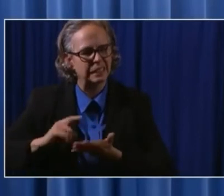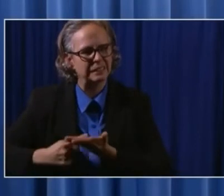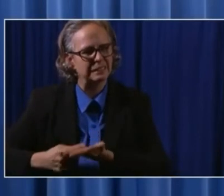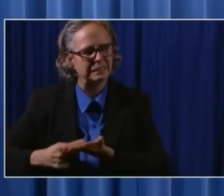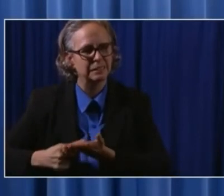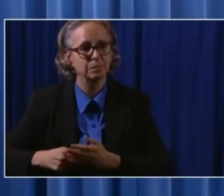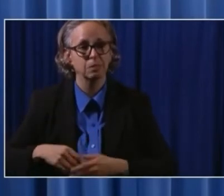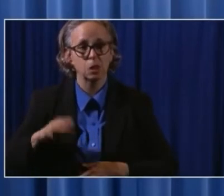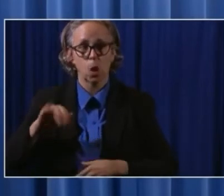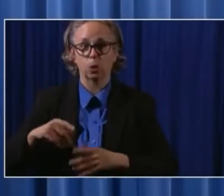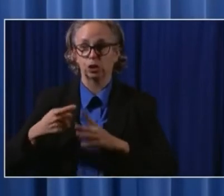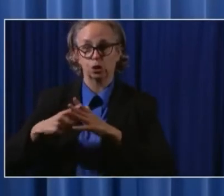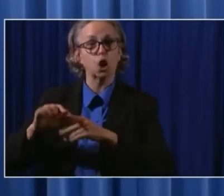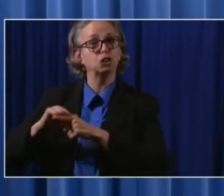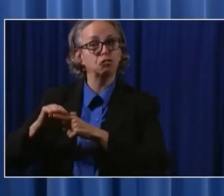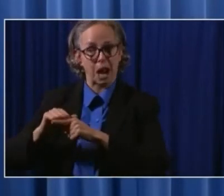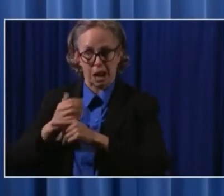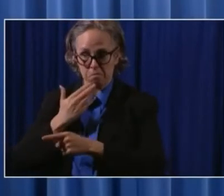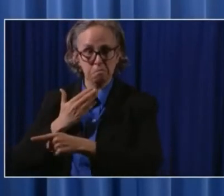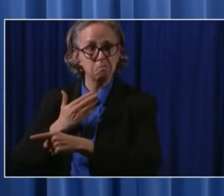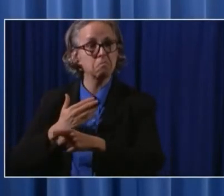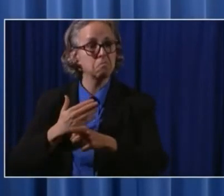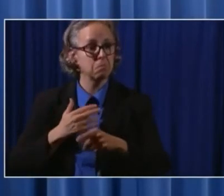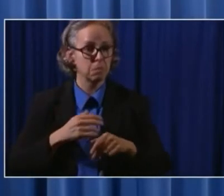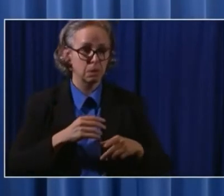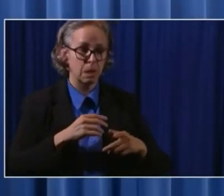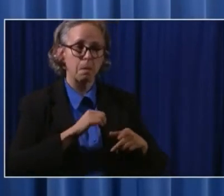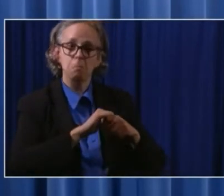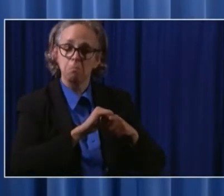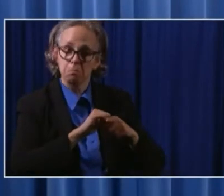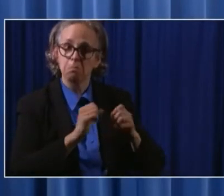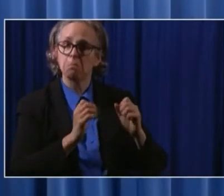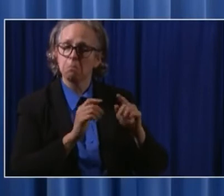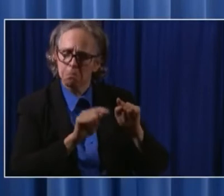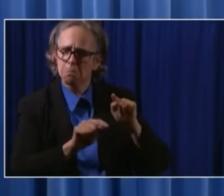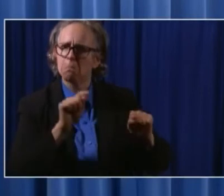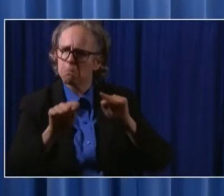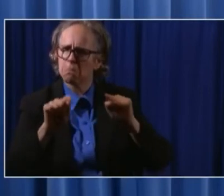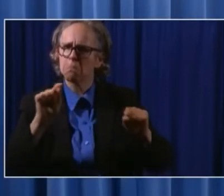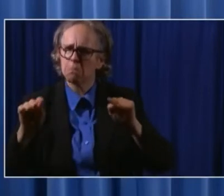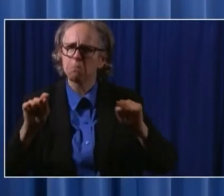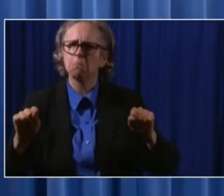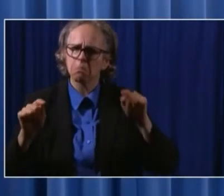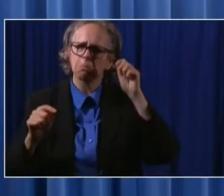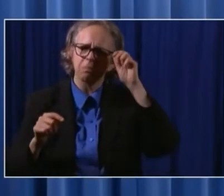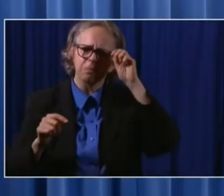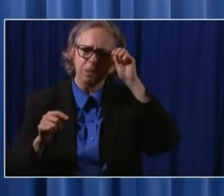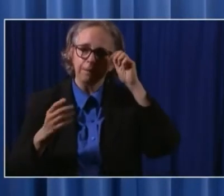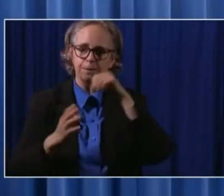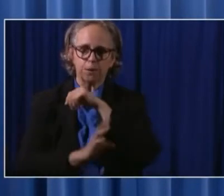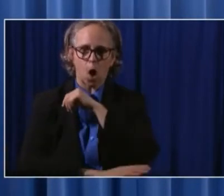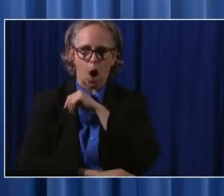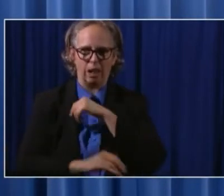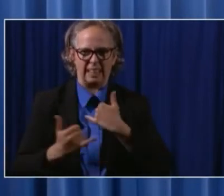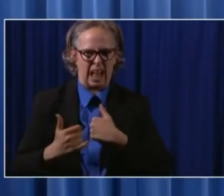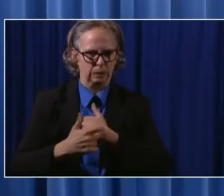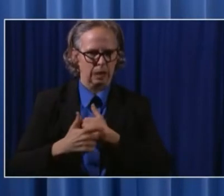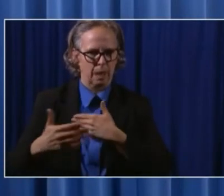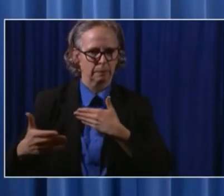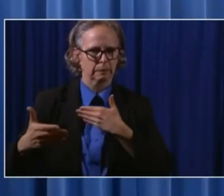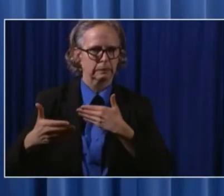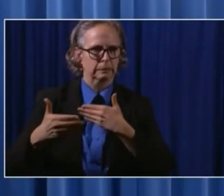know the practices will have to be taking place. So we understand the timeline, but we want to see where we are, and we need to get a